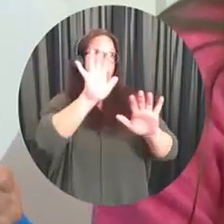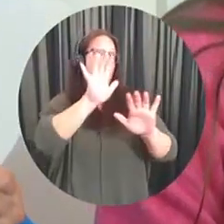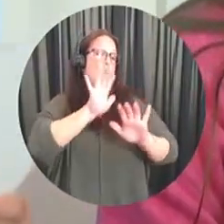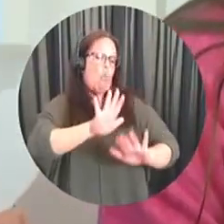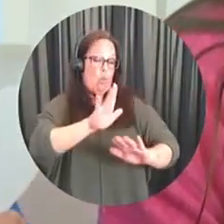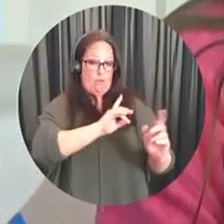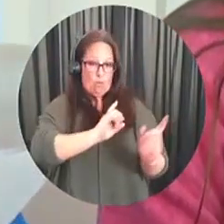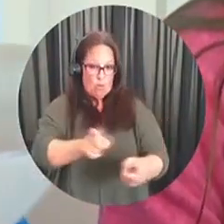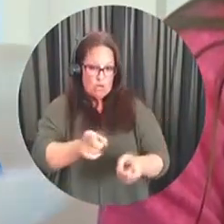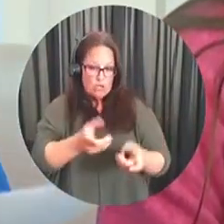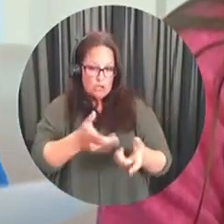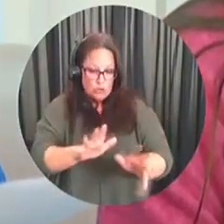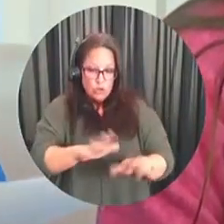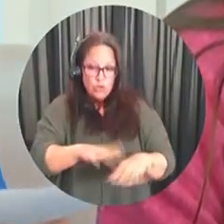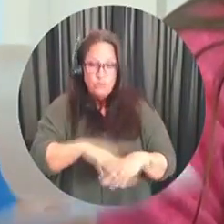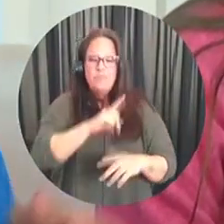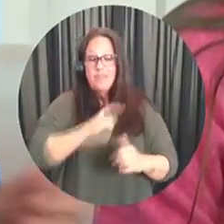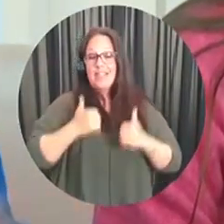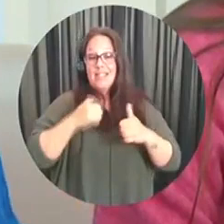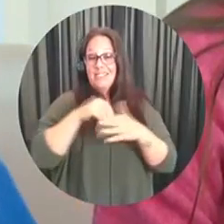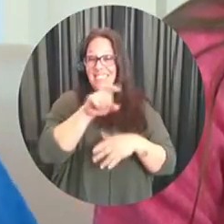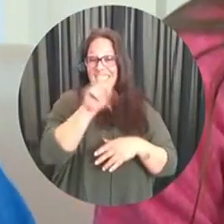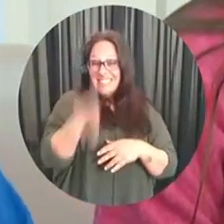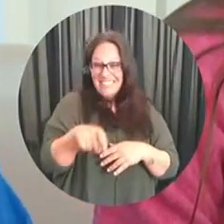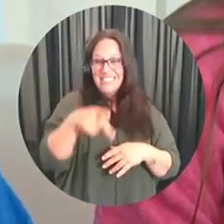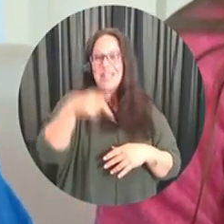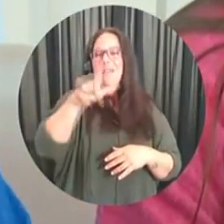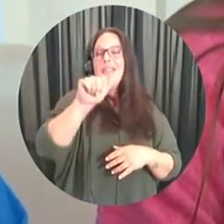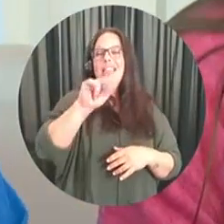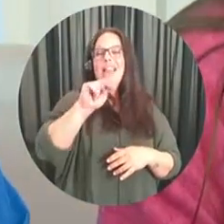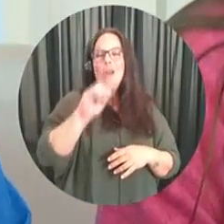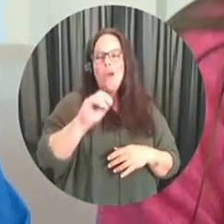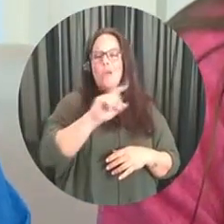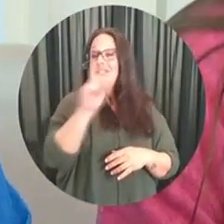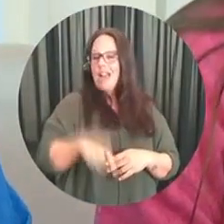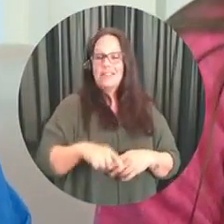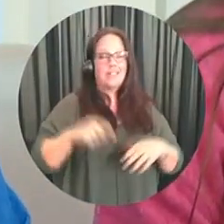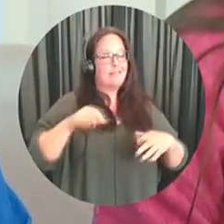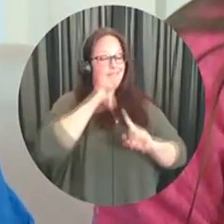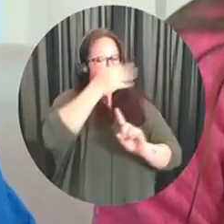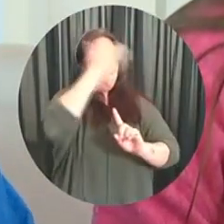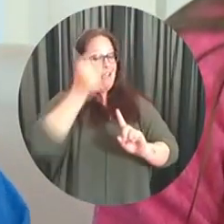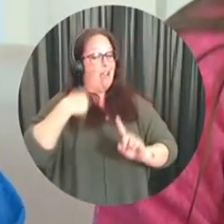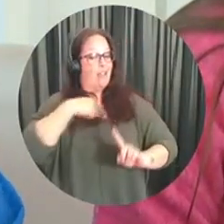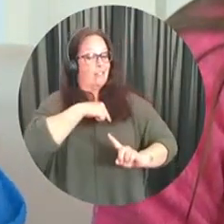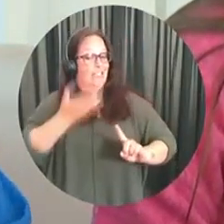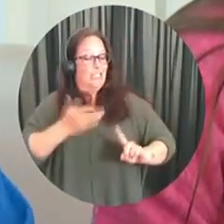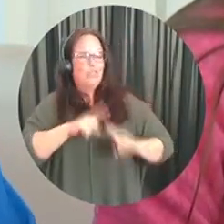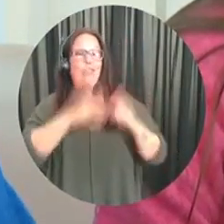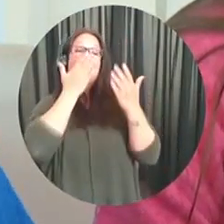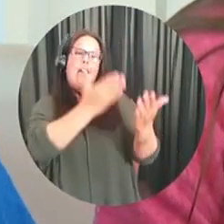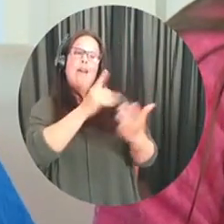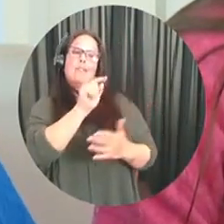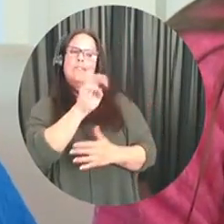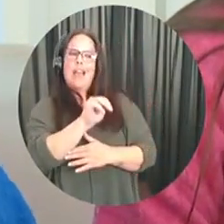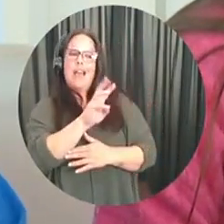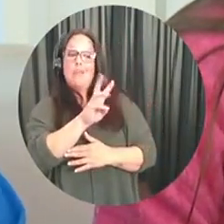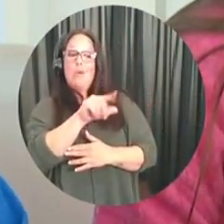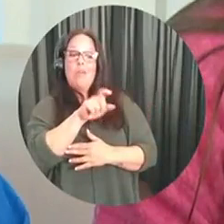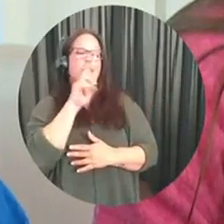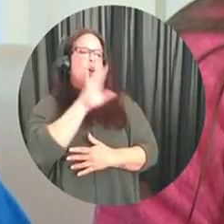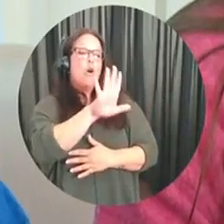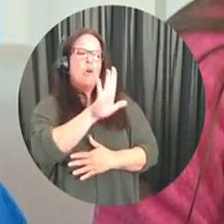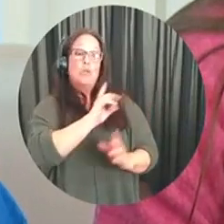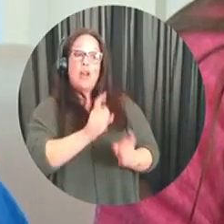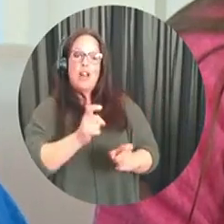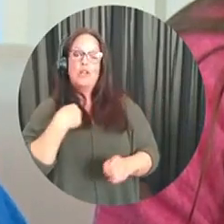donation. He lives in Texas, Plano, Texas, but he did not forget us. So we thank you, Tom Wolf, for your donation. We will do great things,